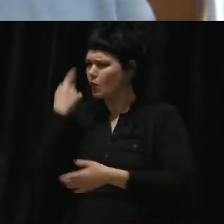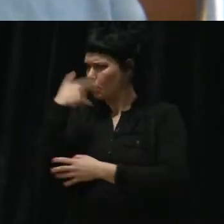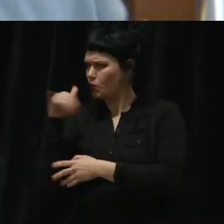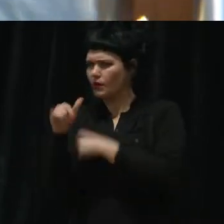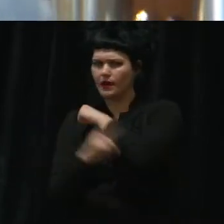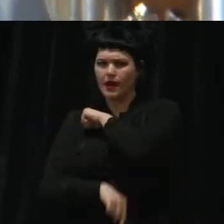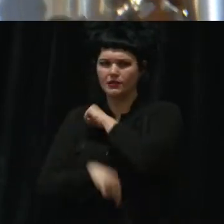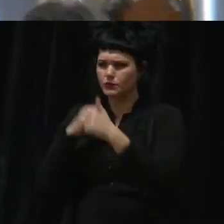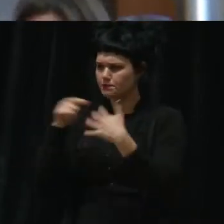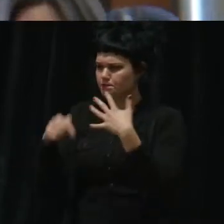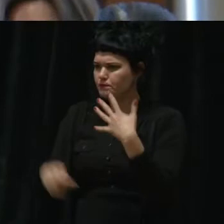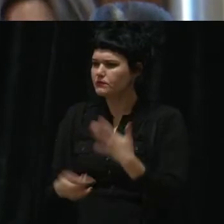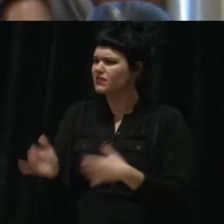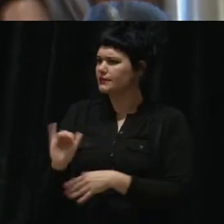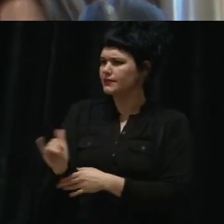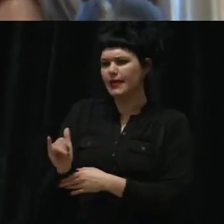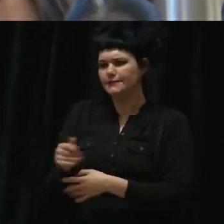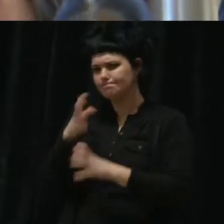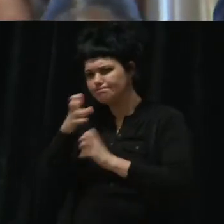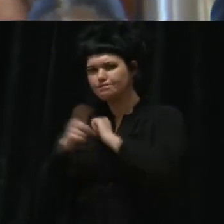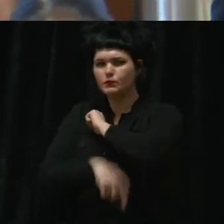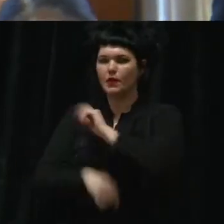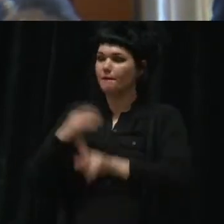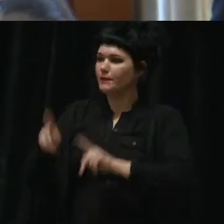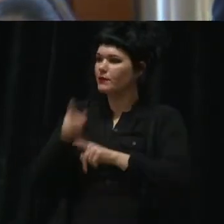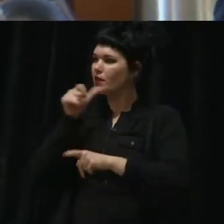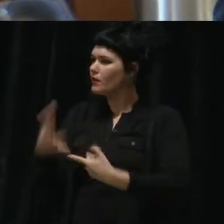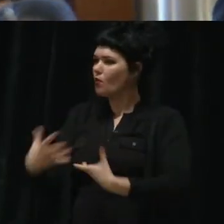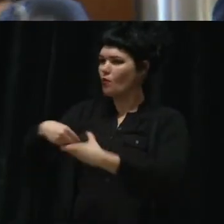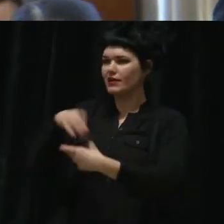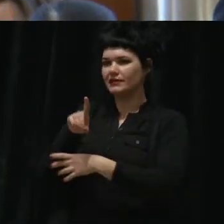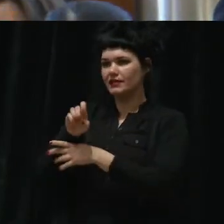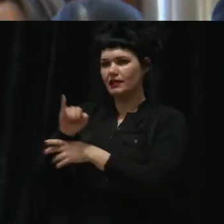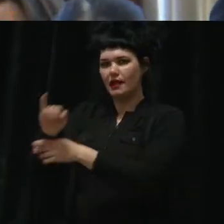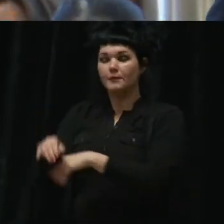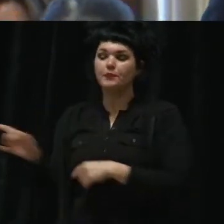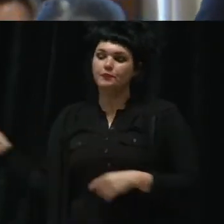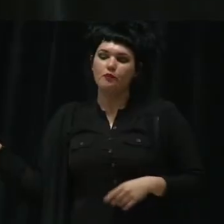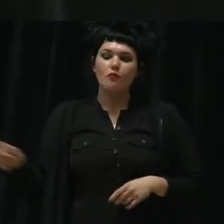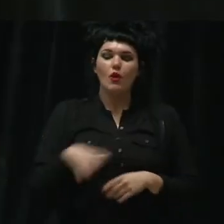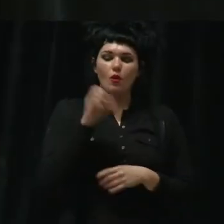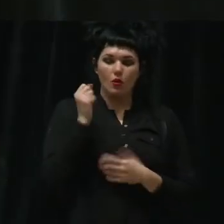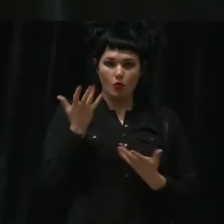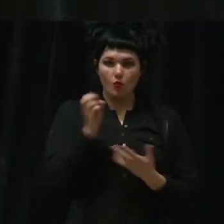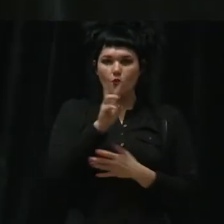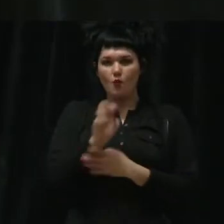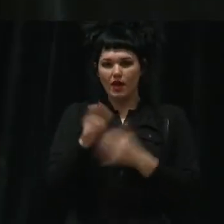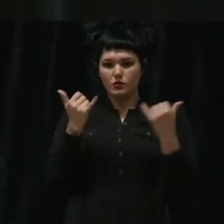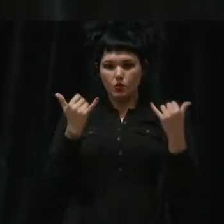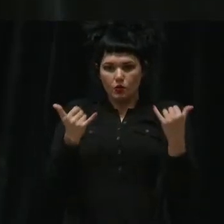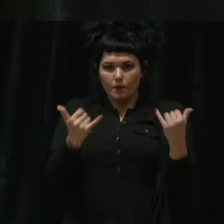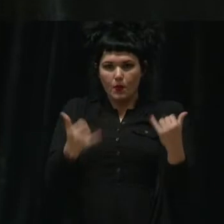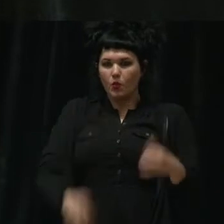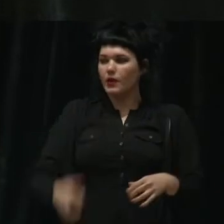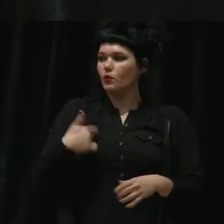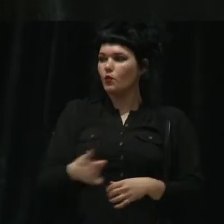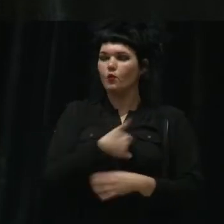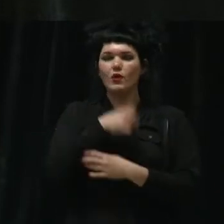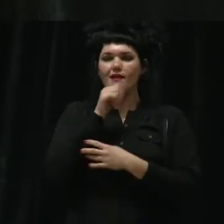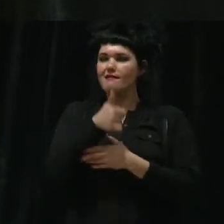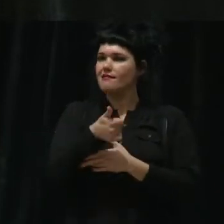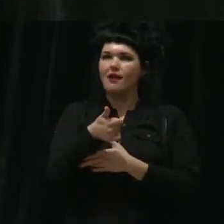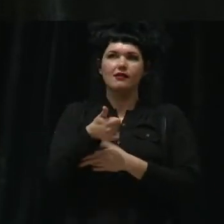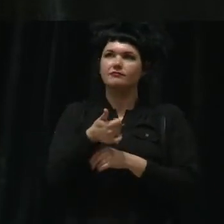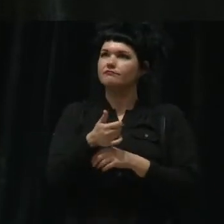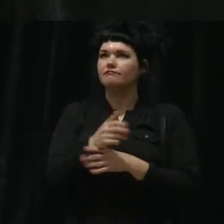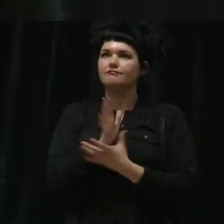consequences be to like reprimand people who don't take part in the DEI? Well, so at this point, we're not in a space